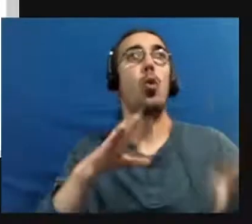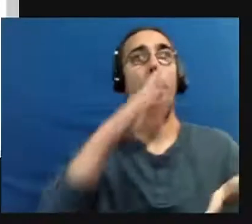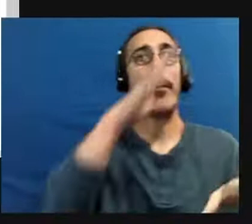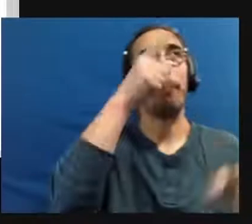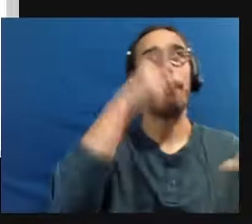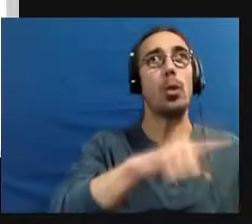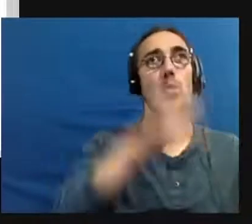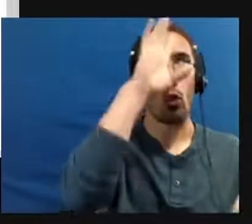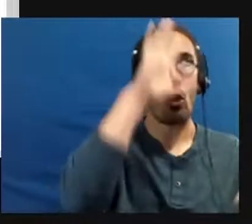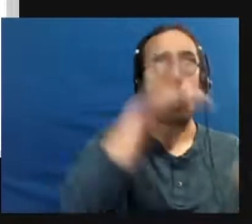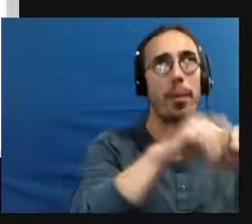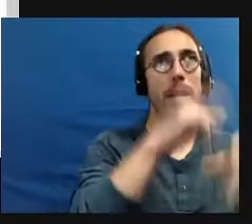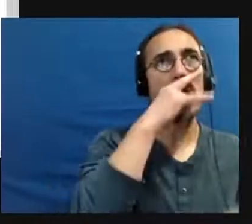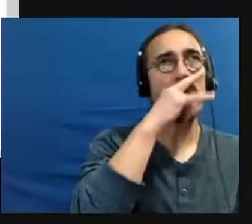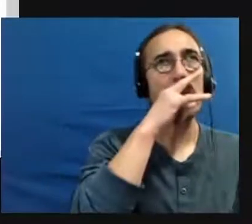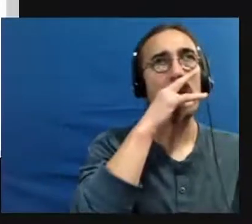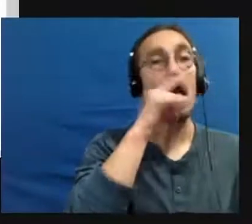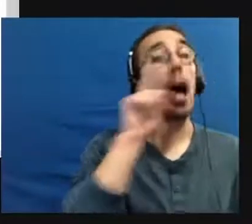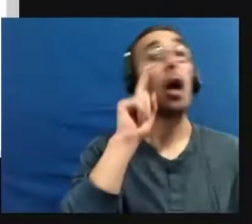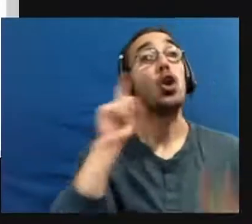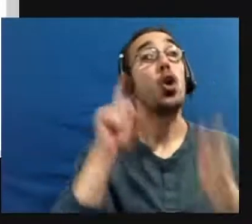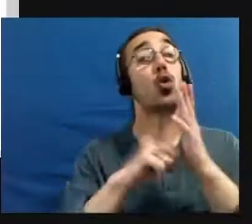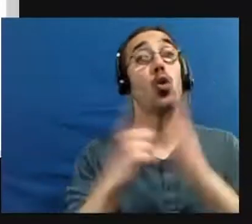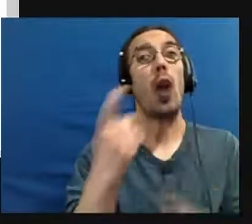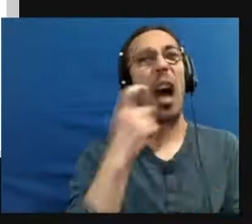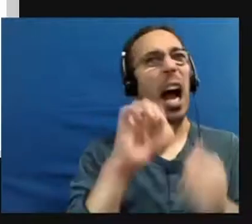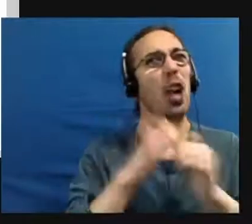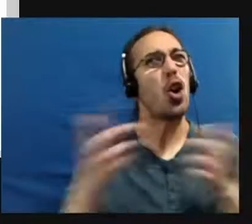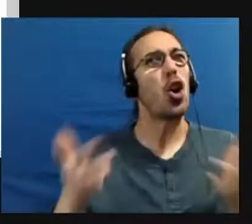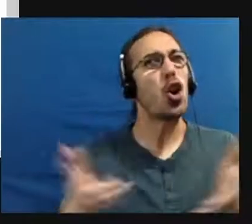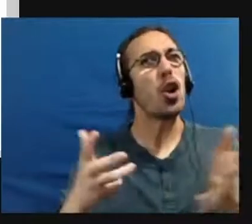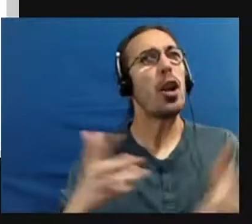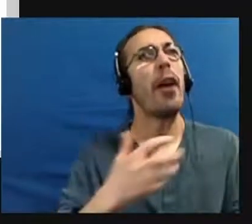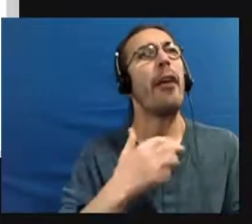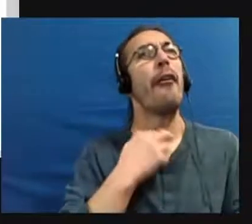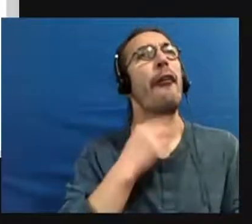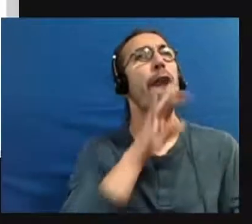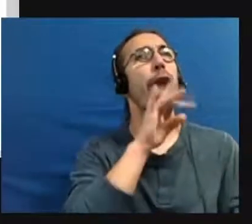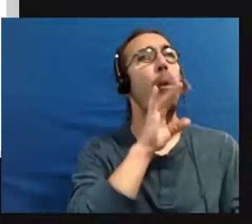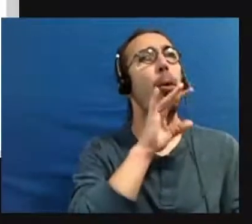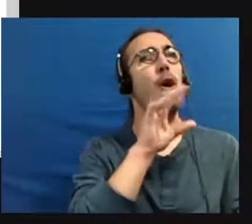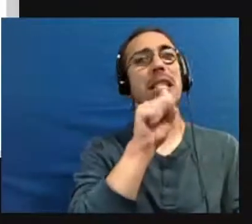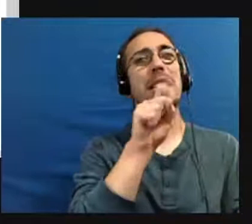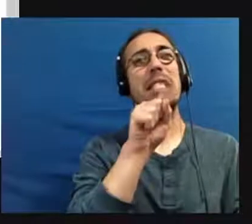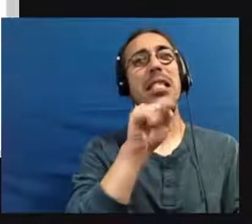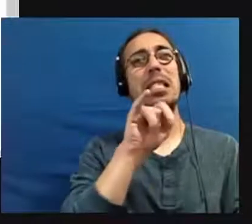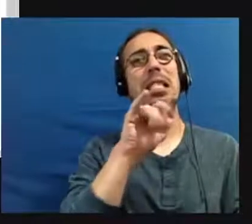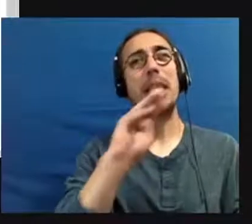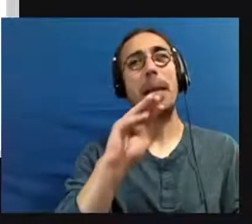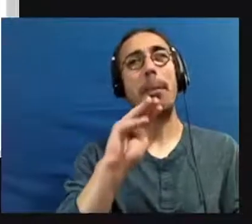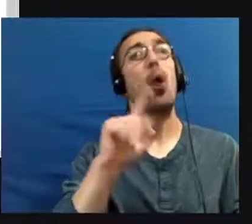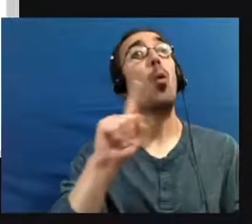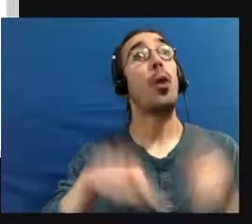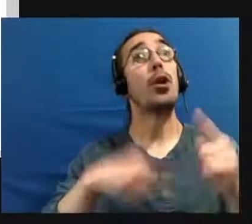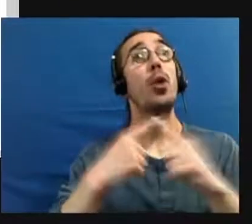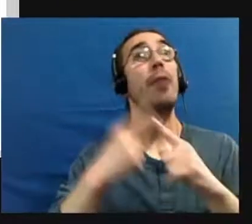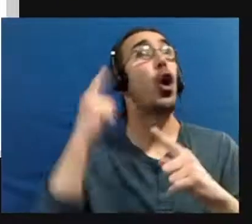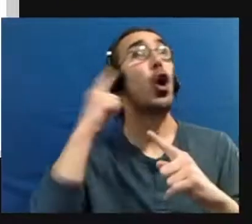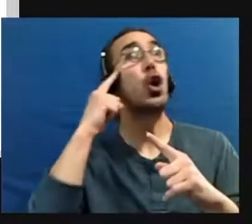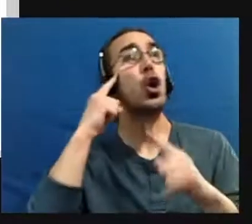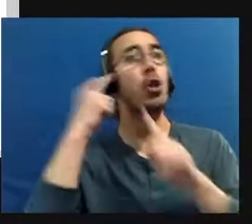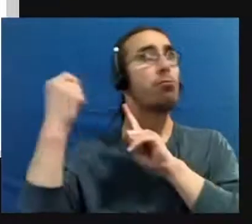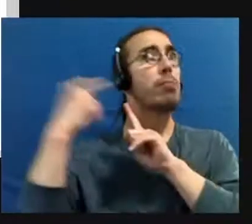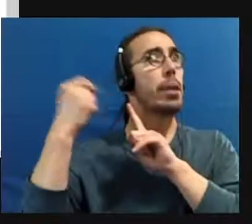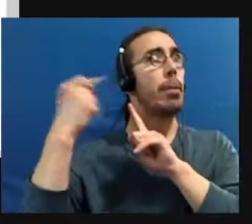Ooh, this is a question that says, how do you encourage verbal stimming when you have auditory sensitivities? I love this. So